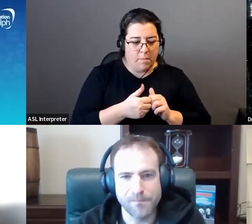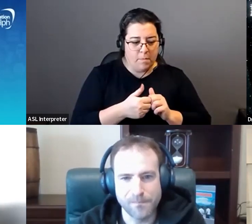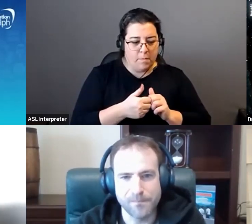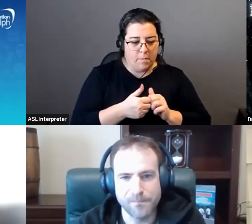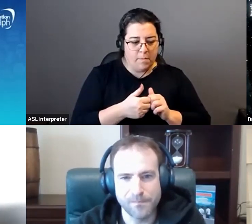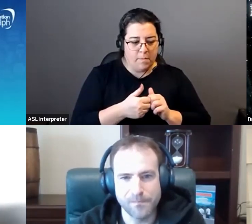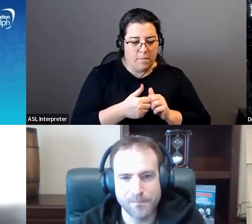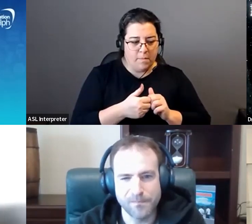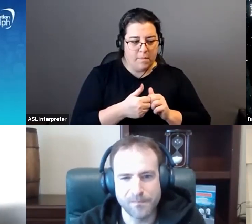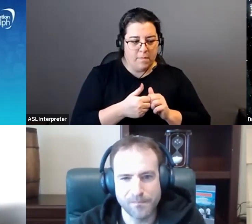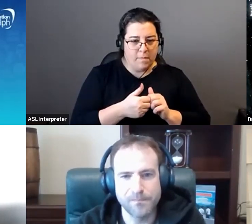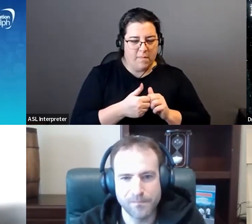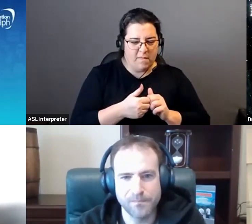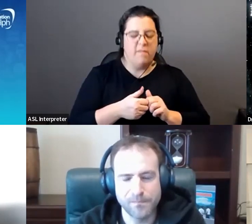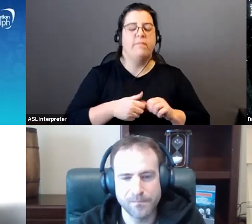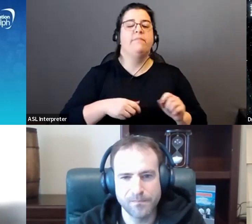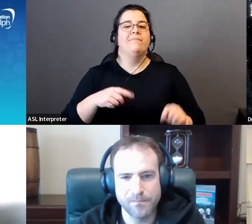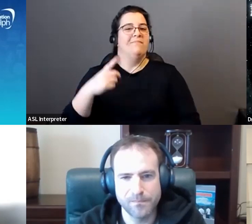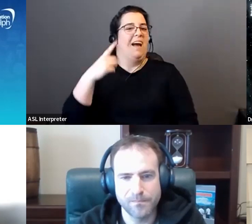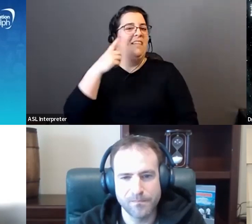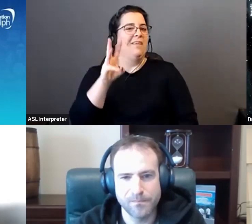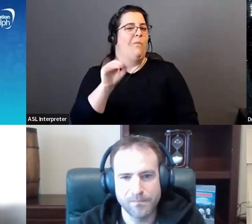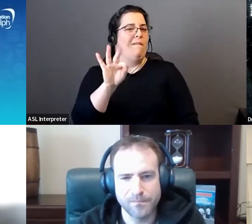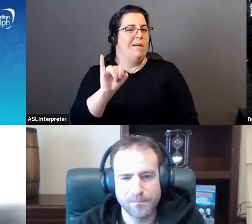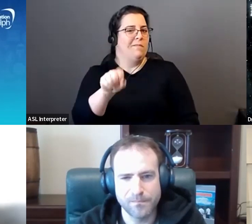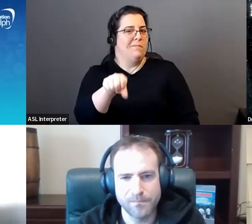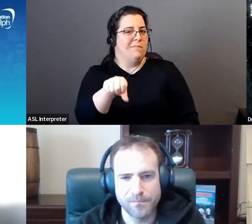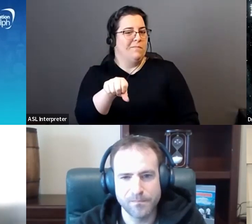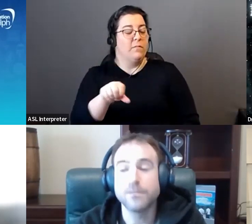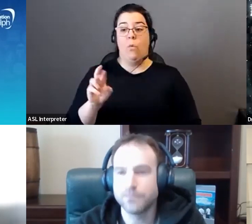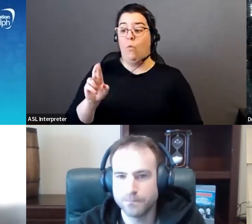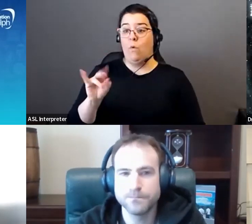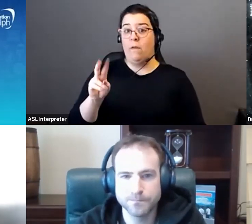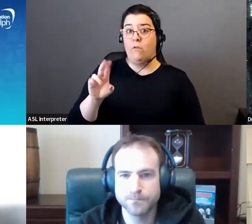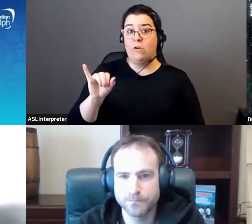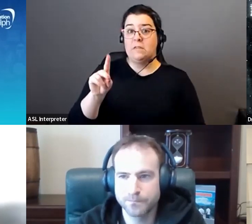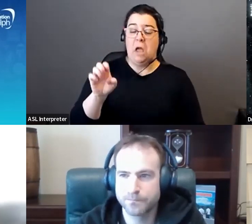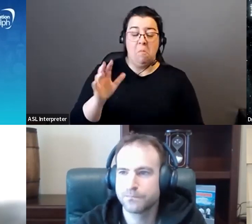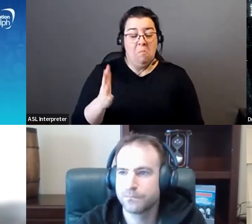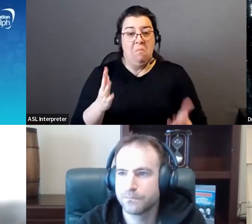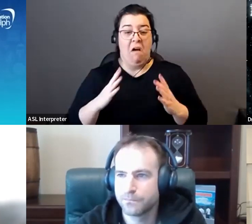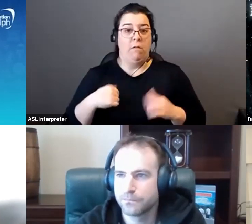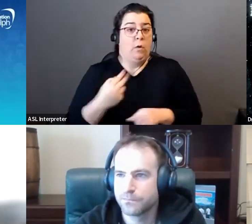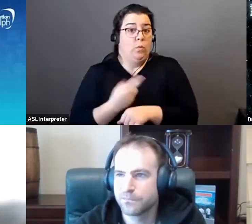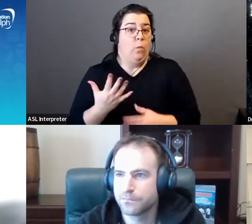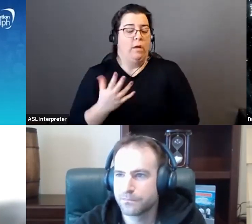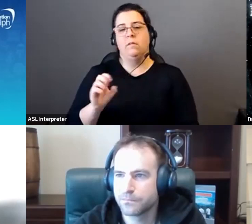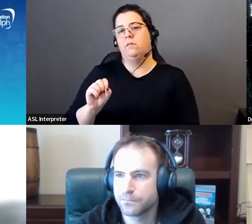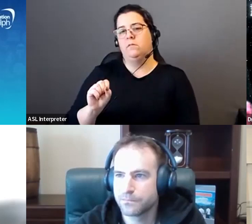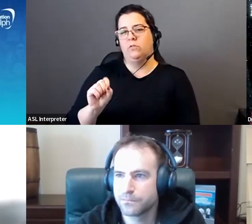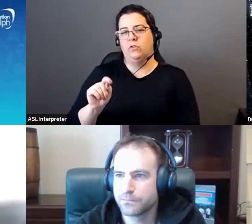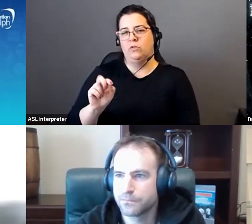time, and I just want to test that out. Like Riverside, I would recommend. I use StreamYard, which is also web-based and allows